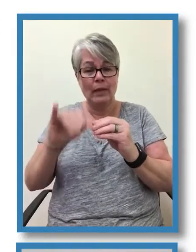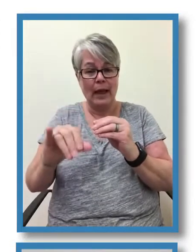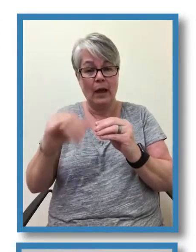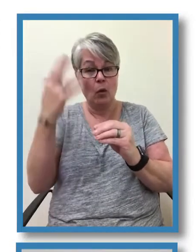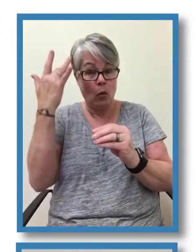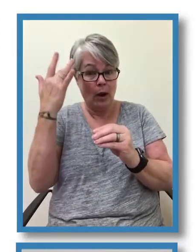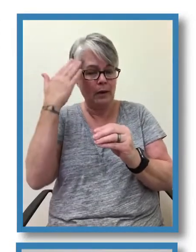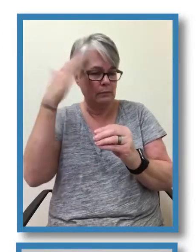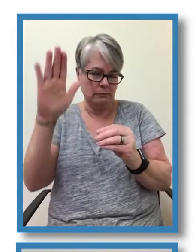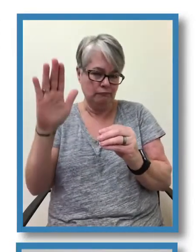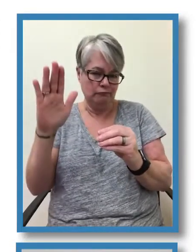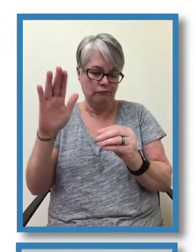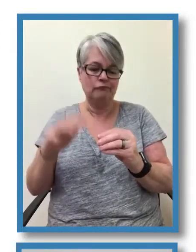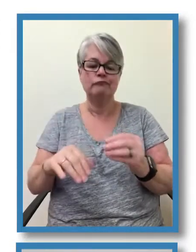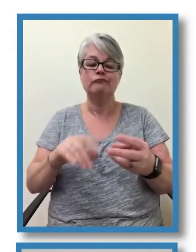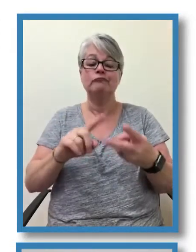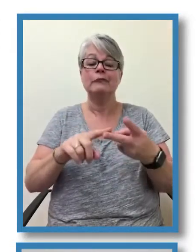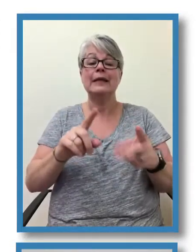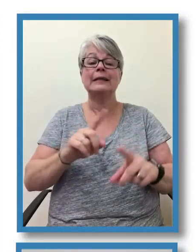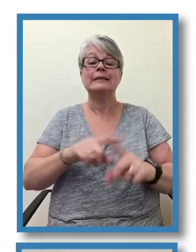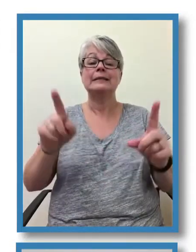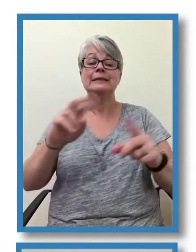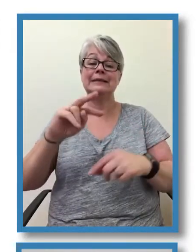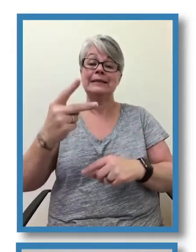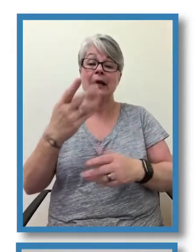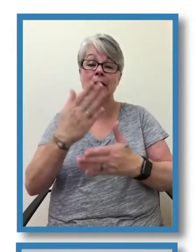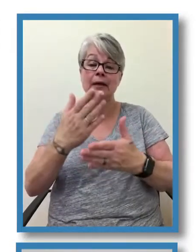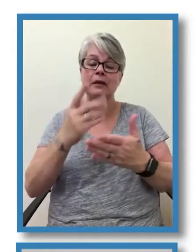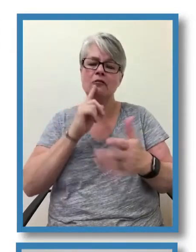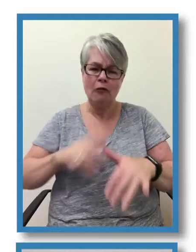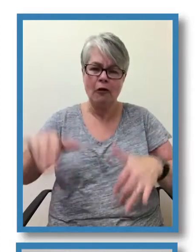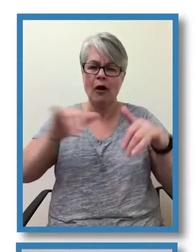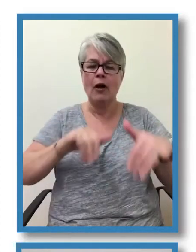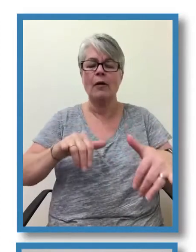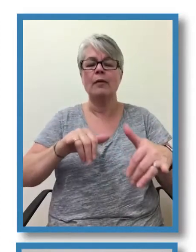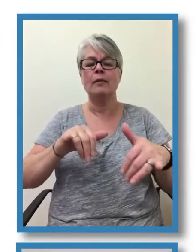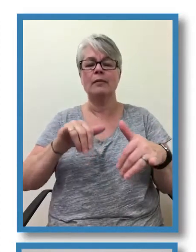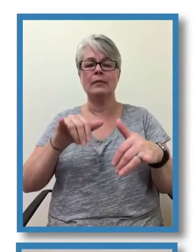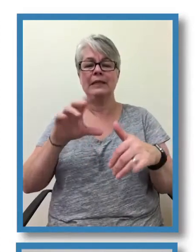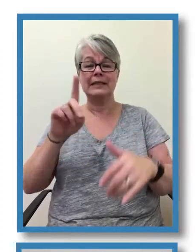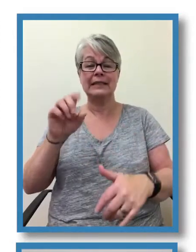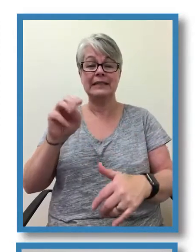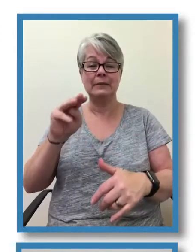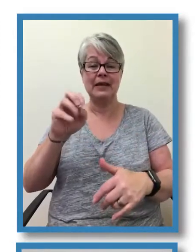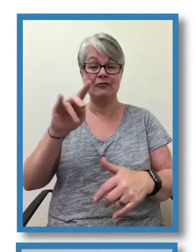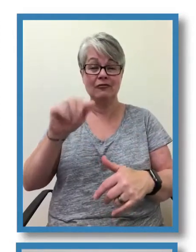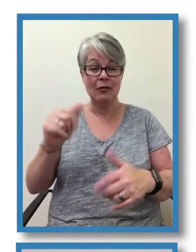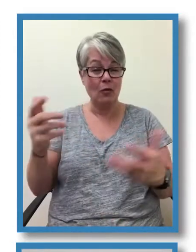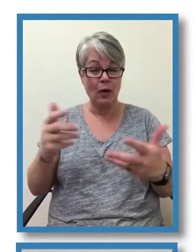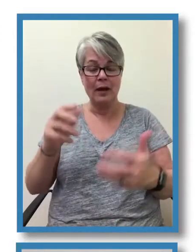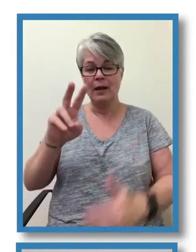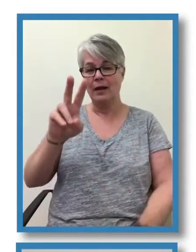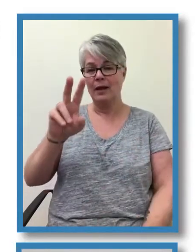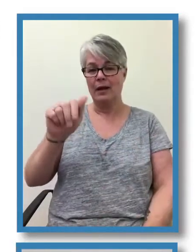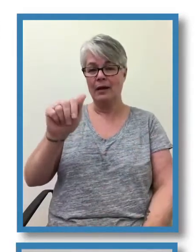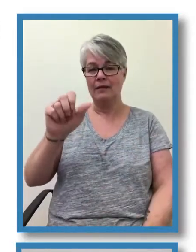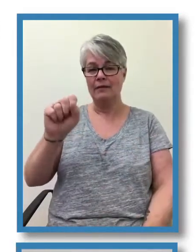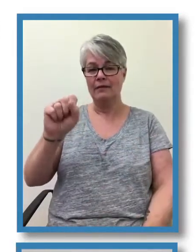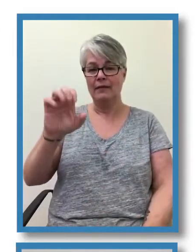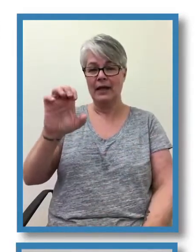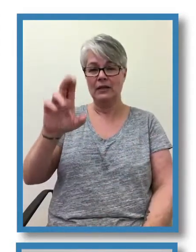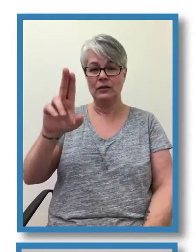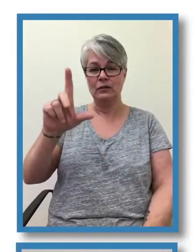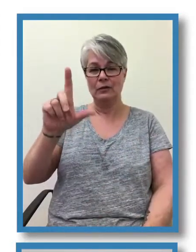small strokes. An older term that was used was called multi-infarct dementia. Infarct is a term used for